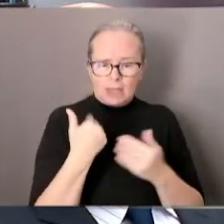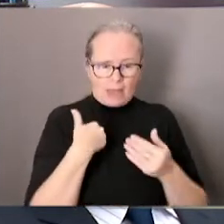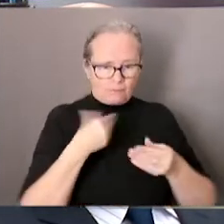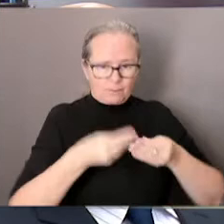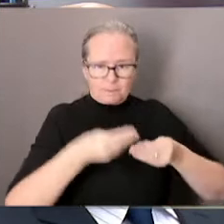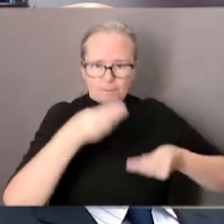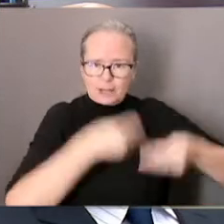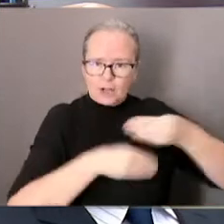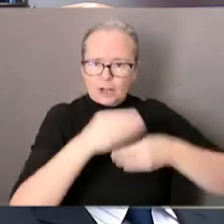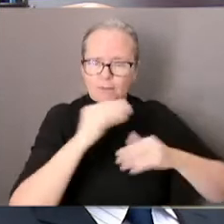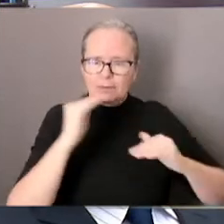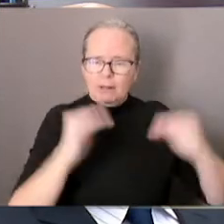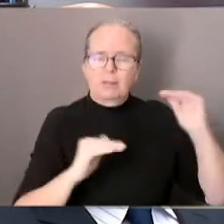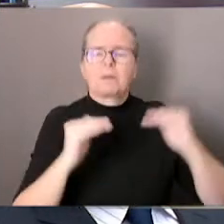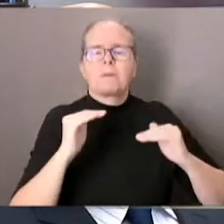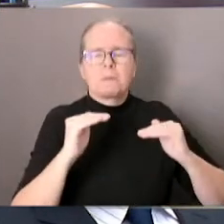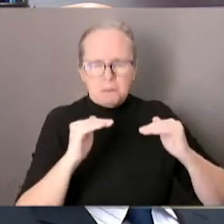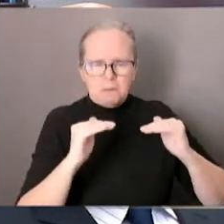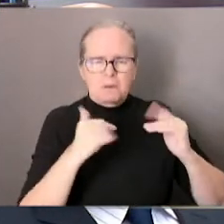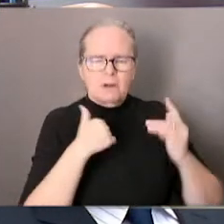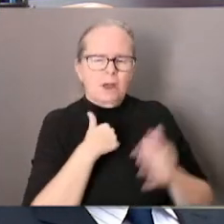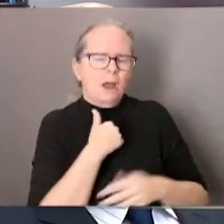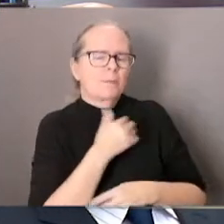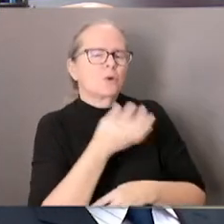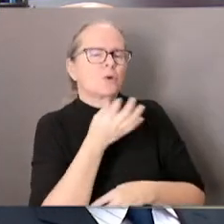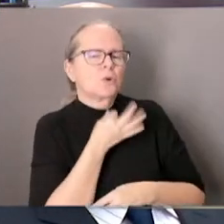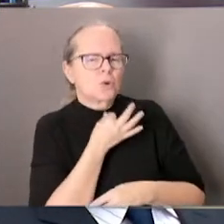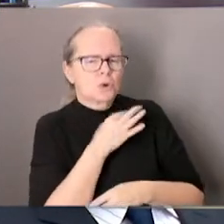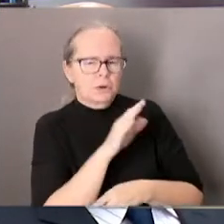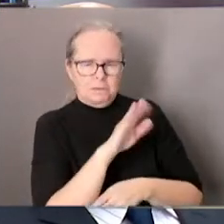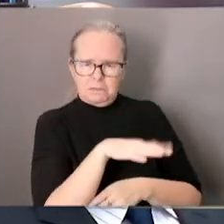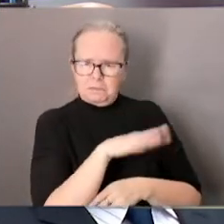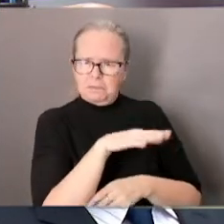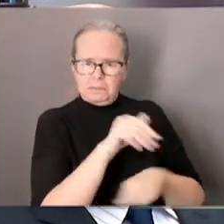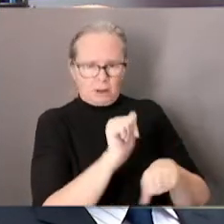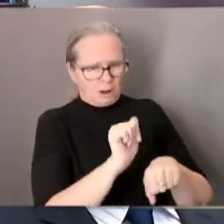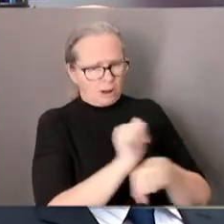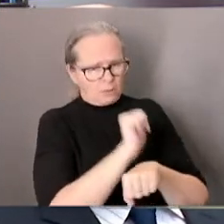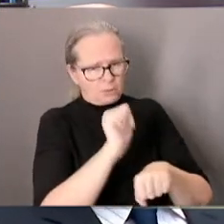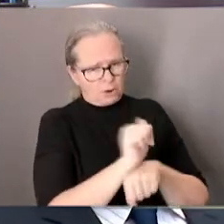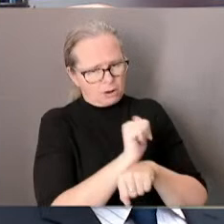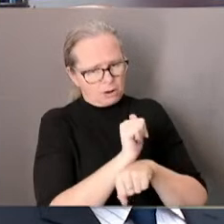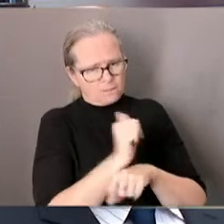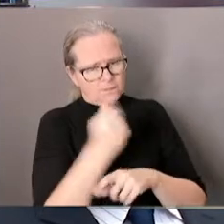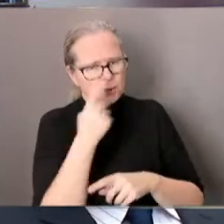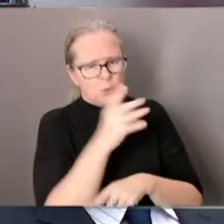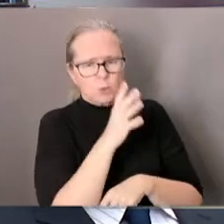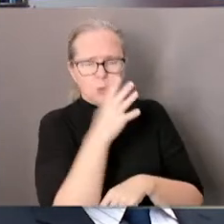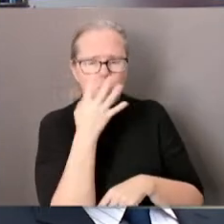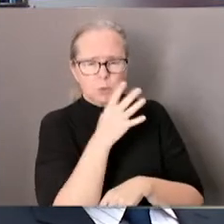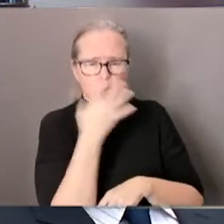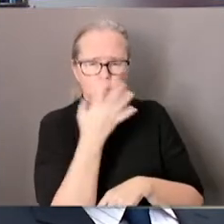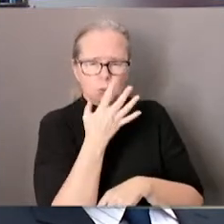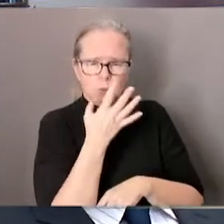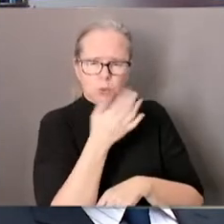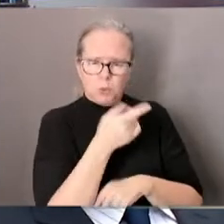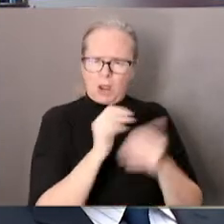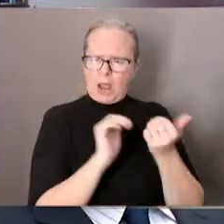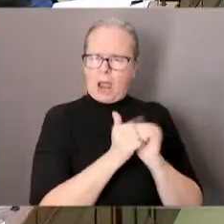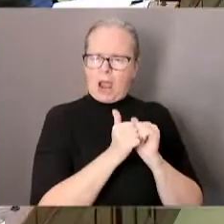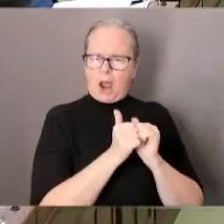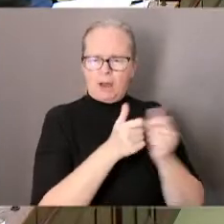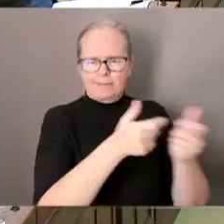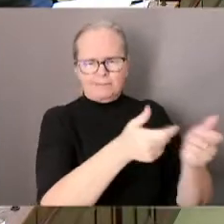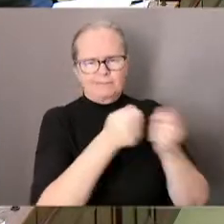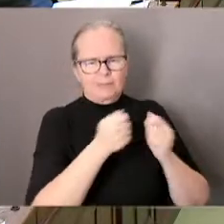does an economic Alberta and development in rural Alberta plan support to drive investment and diversification in rural communities